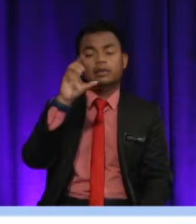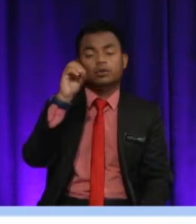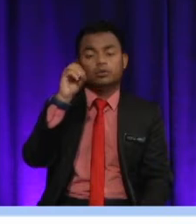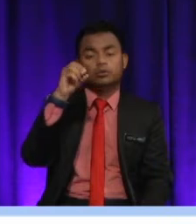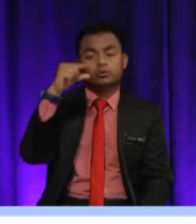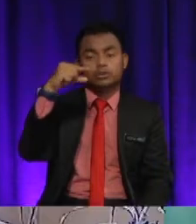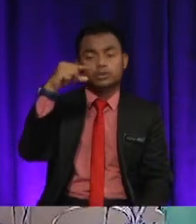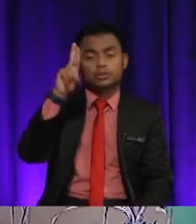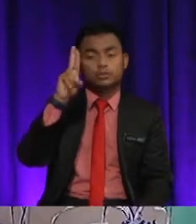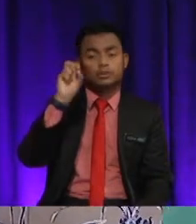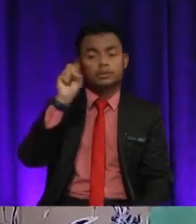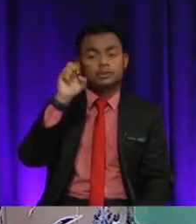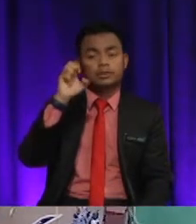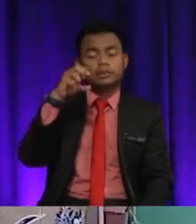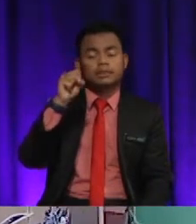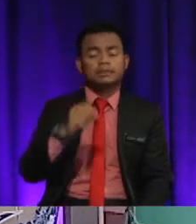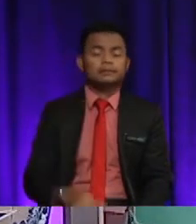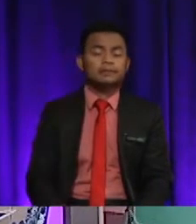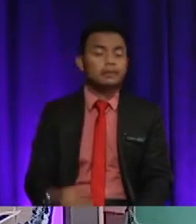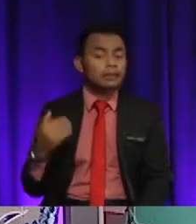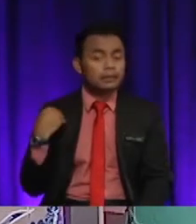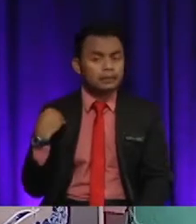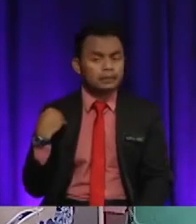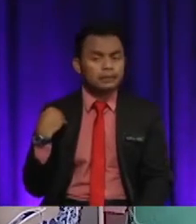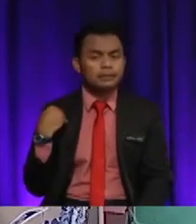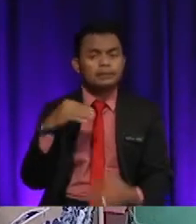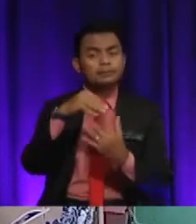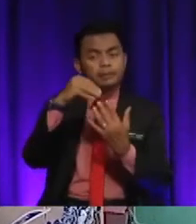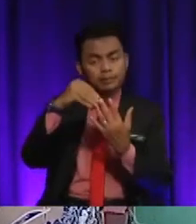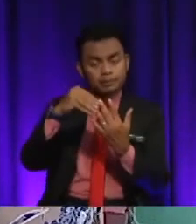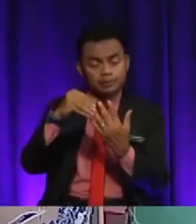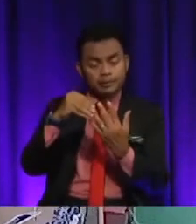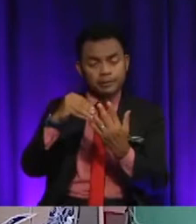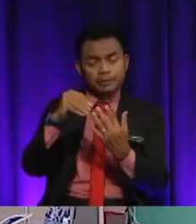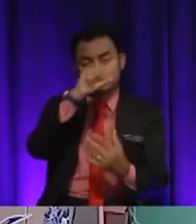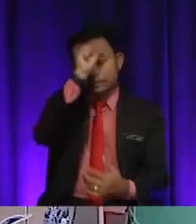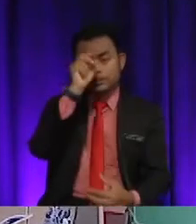1. And it's a multiple choice question whereby